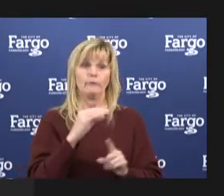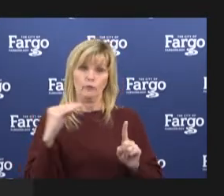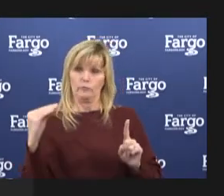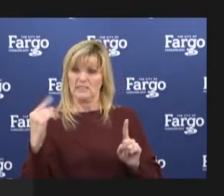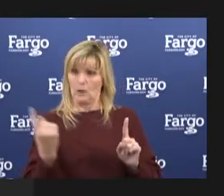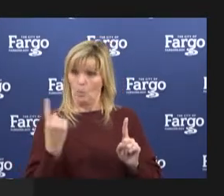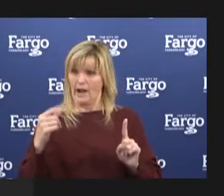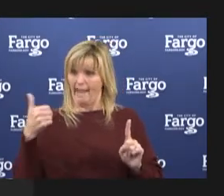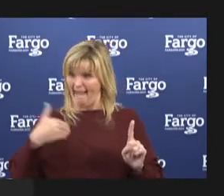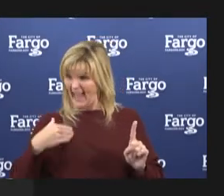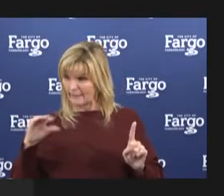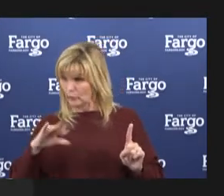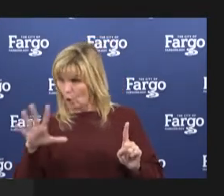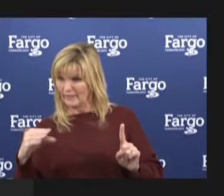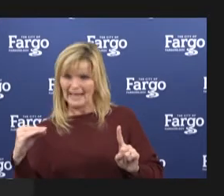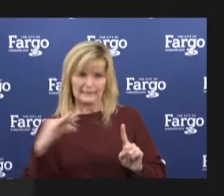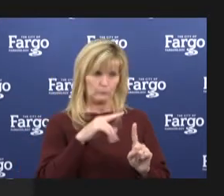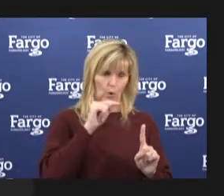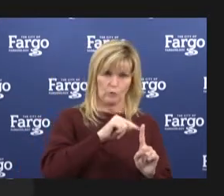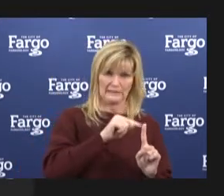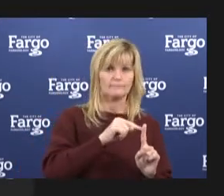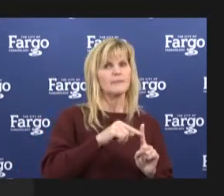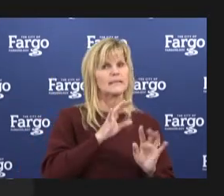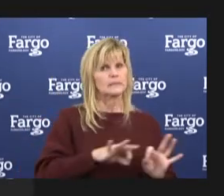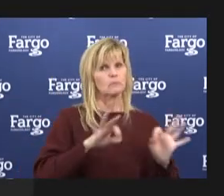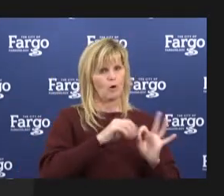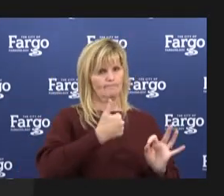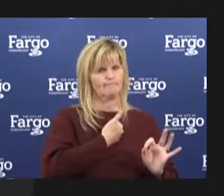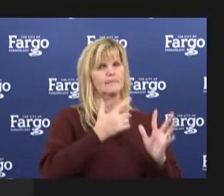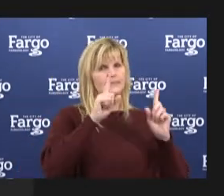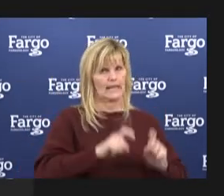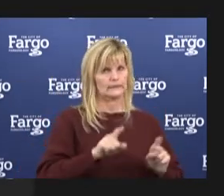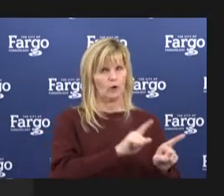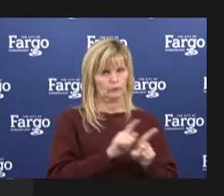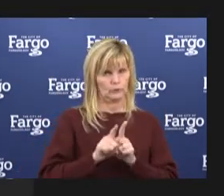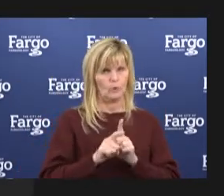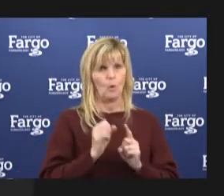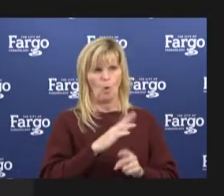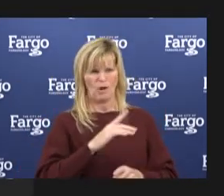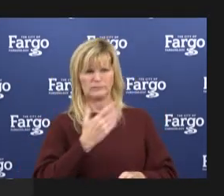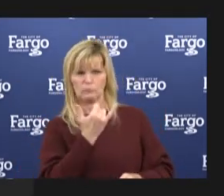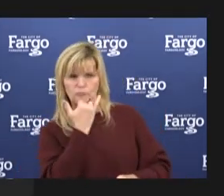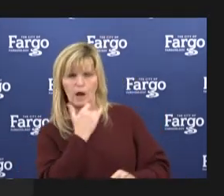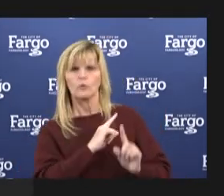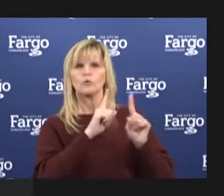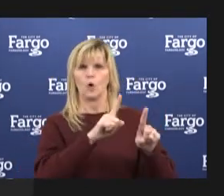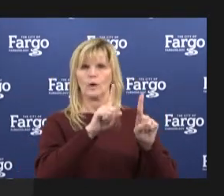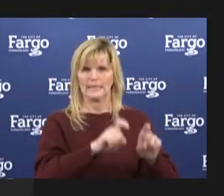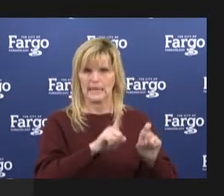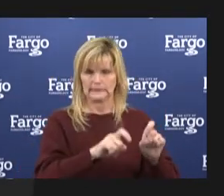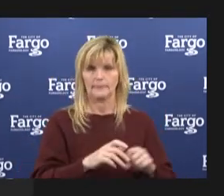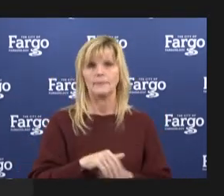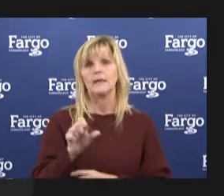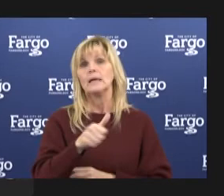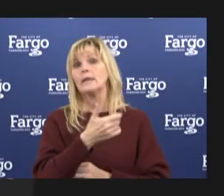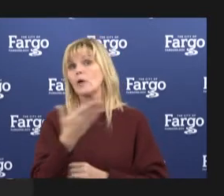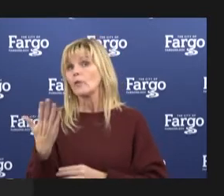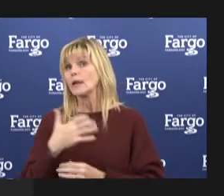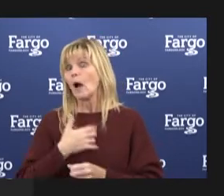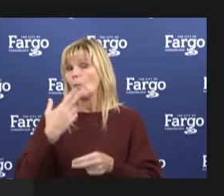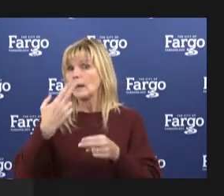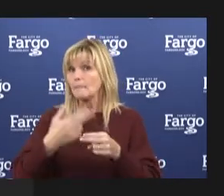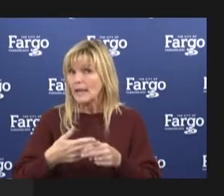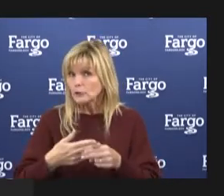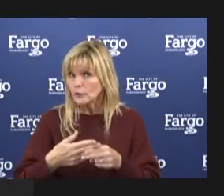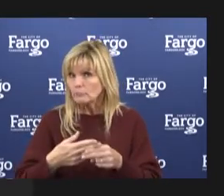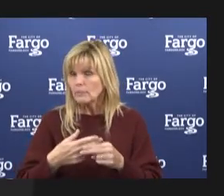with COVID-19 and to seek care for any medical issues you have. The other issue that I would like to mention on that regard